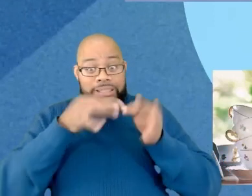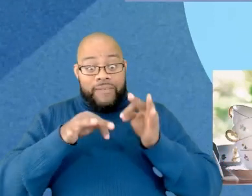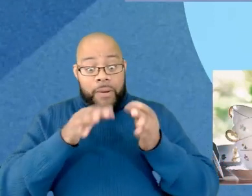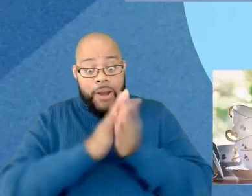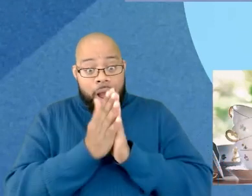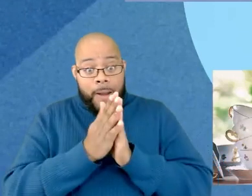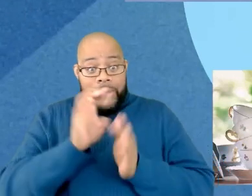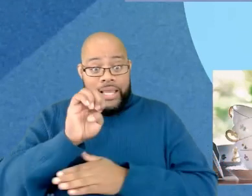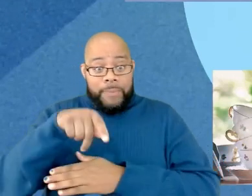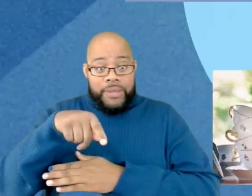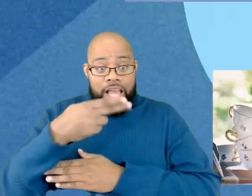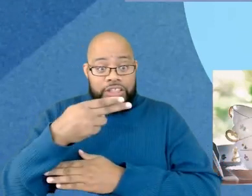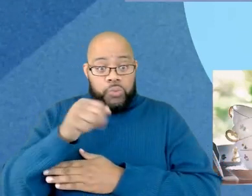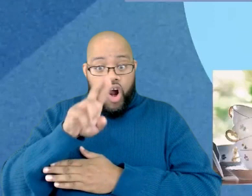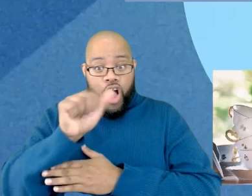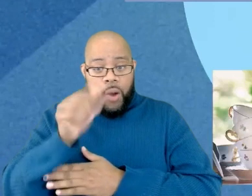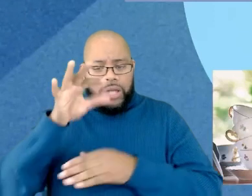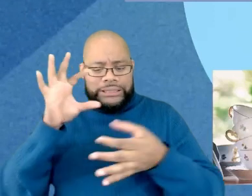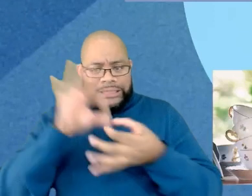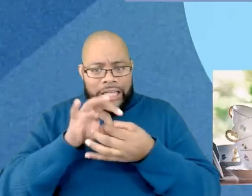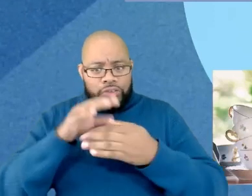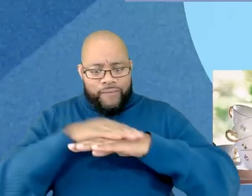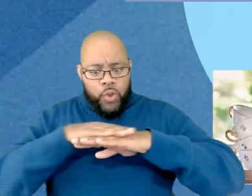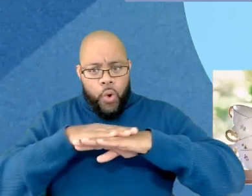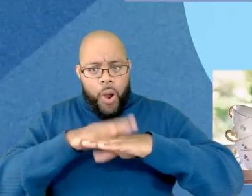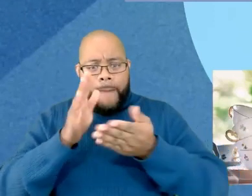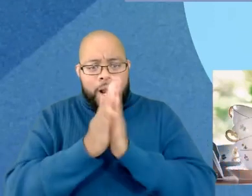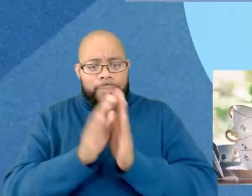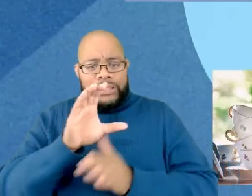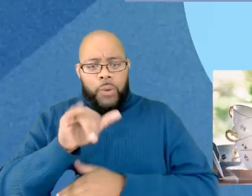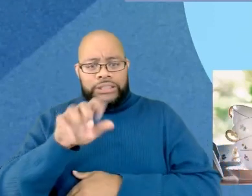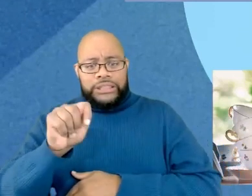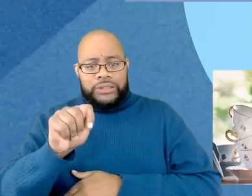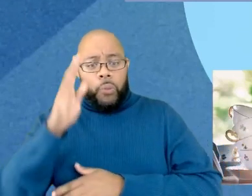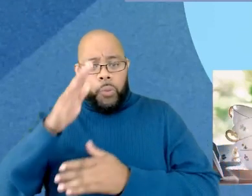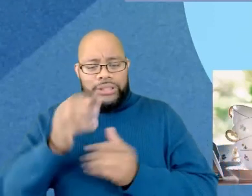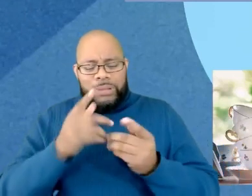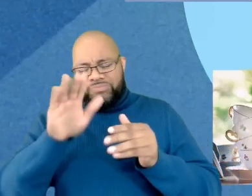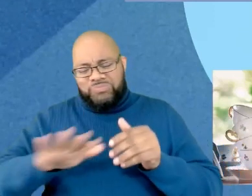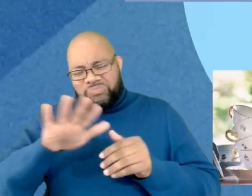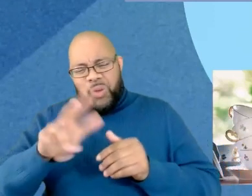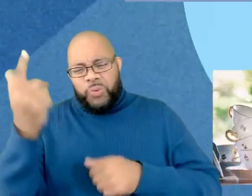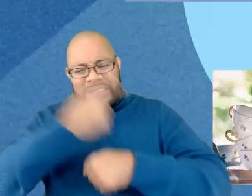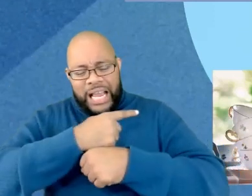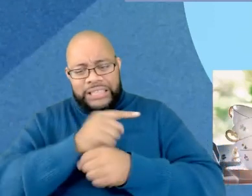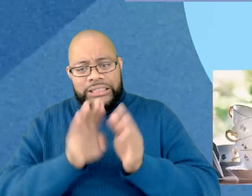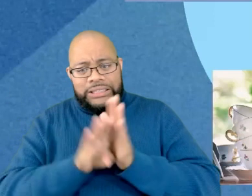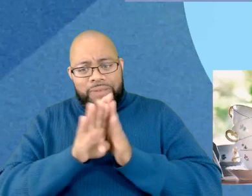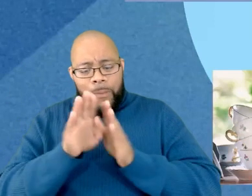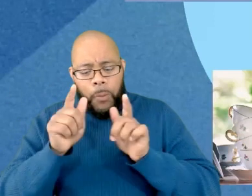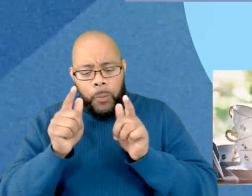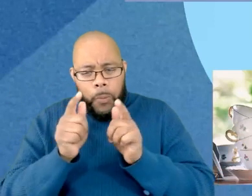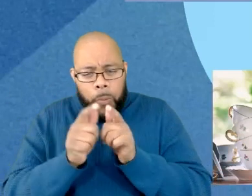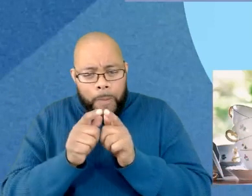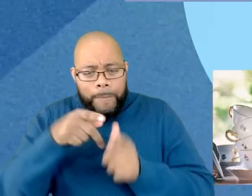becoming an ephyra, it will attach to the seafloor and become a cyst. The cyst will then spend around 3 days developing back